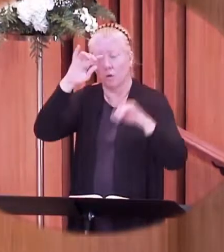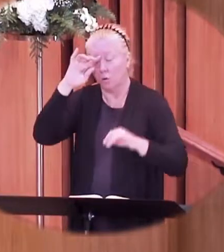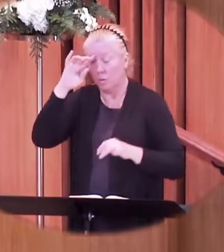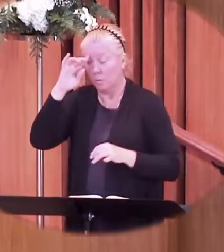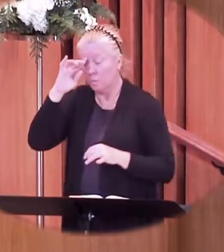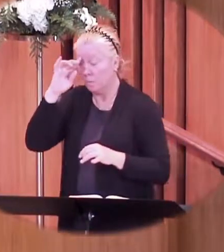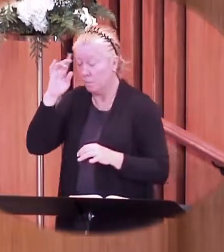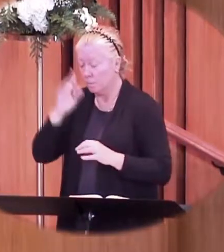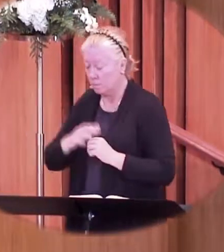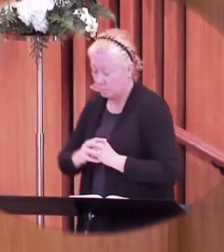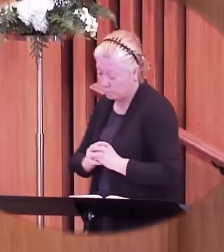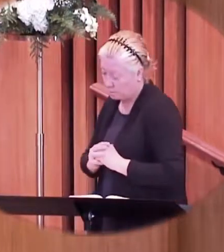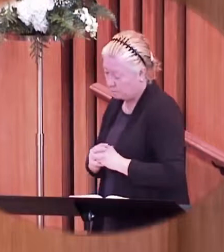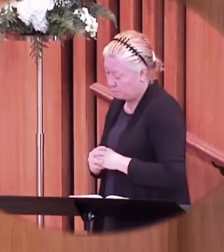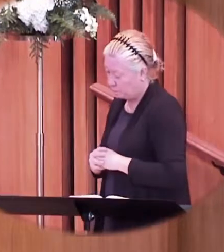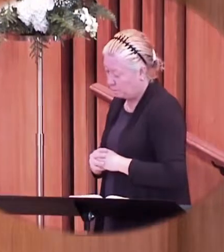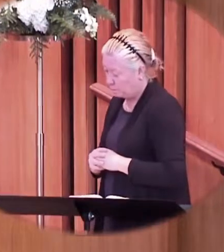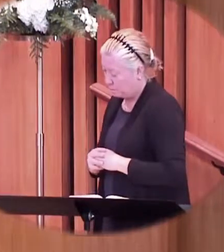acclaim.